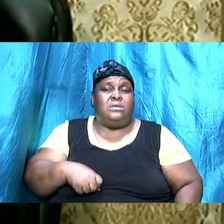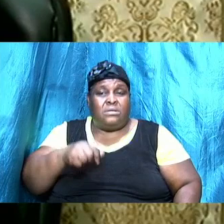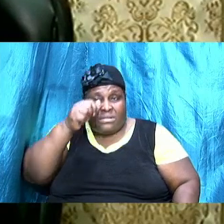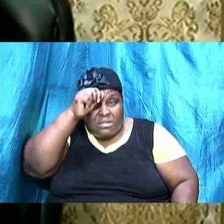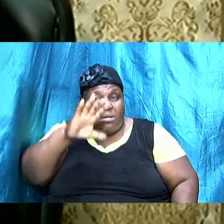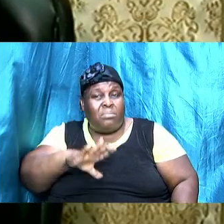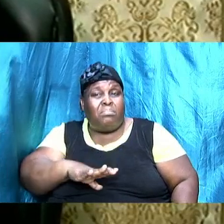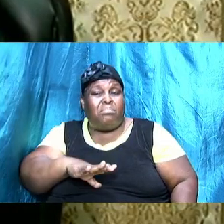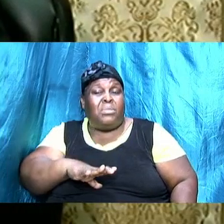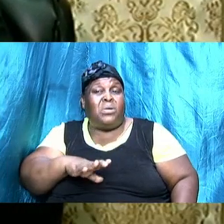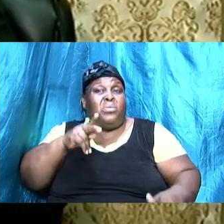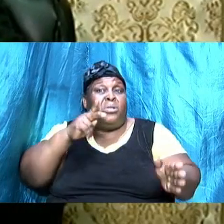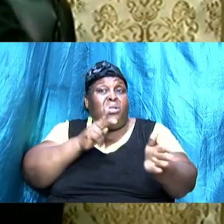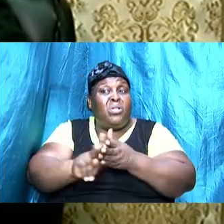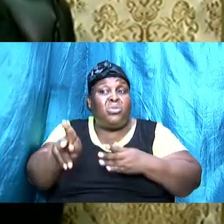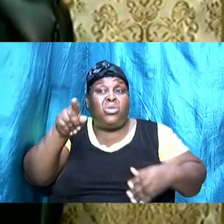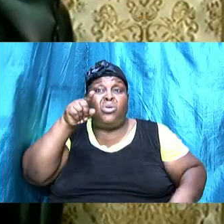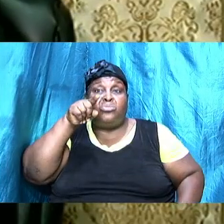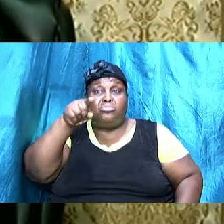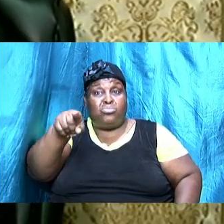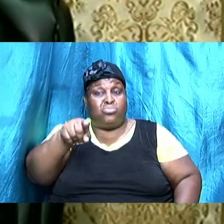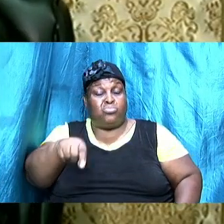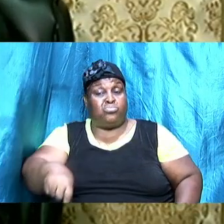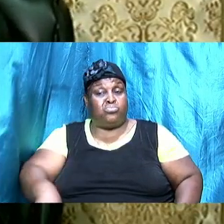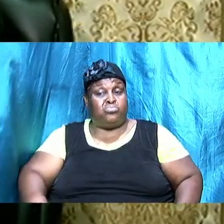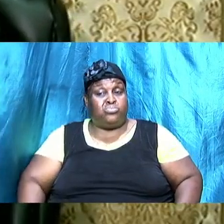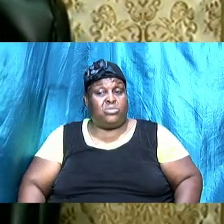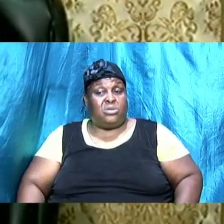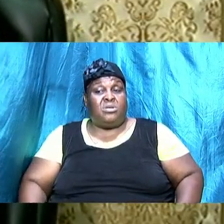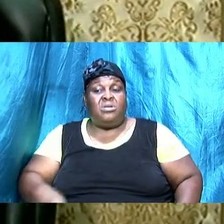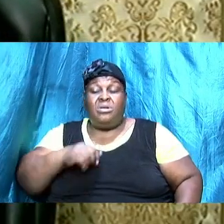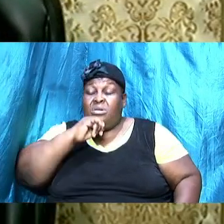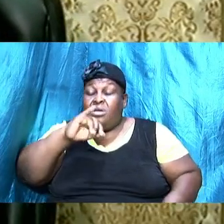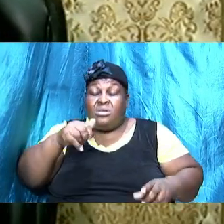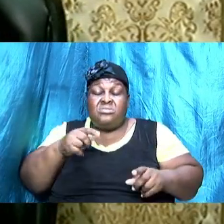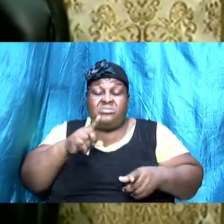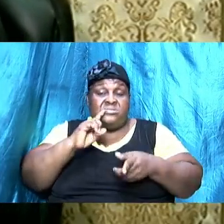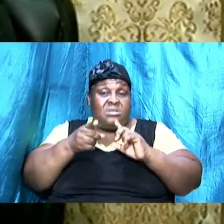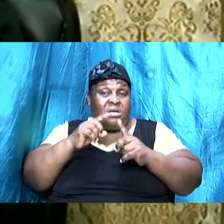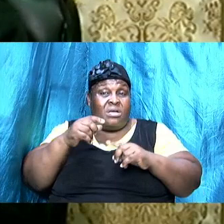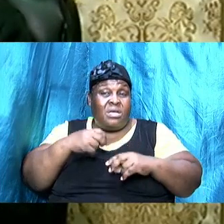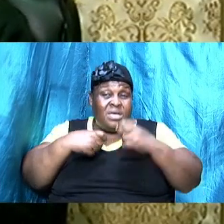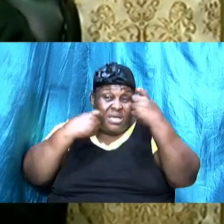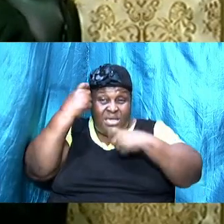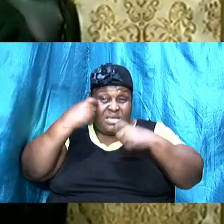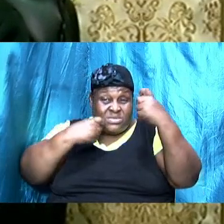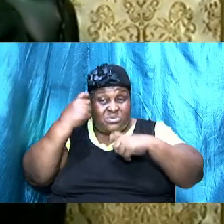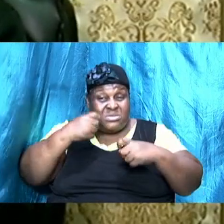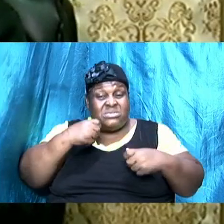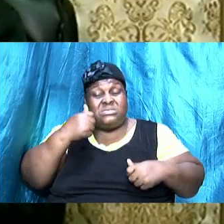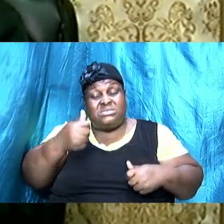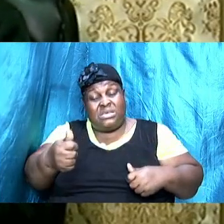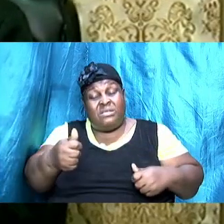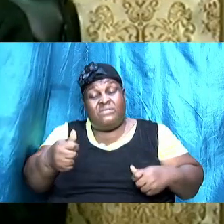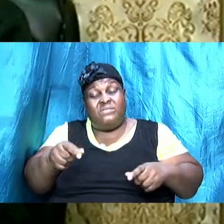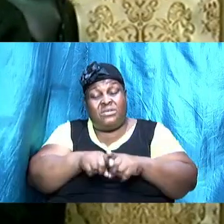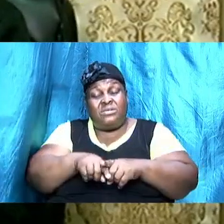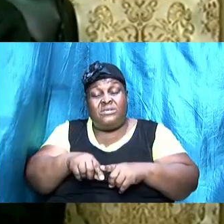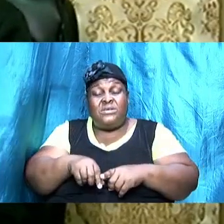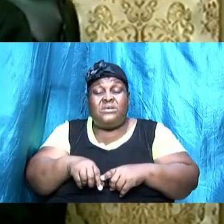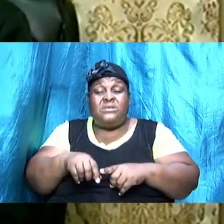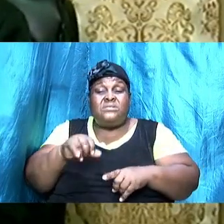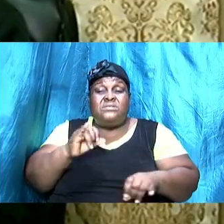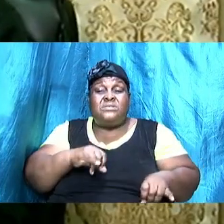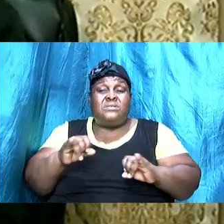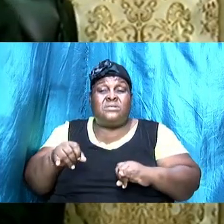like to just talk and express myself as an individual, because I love to have word,